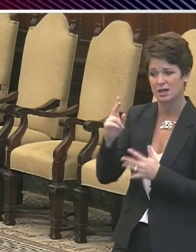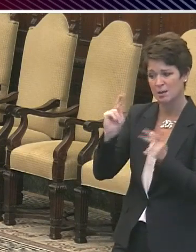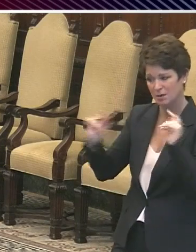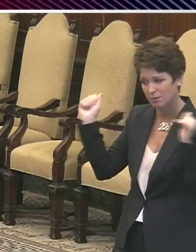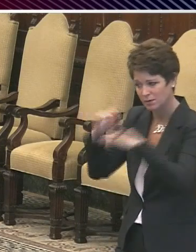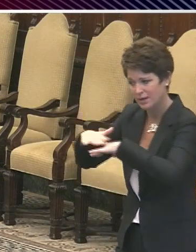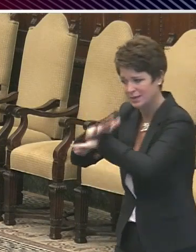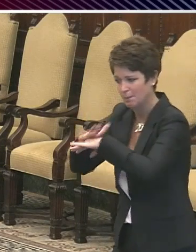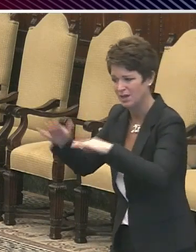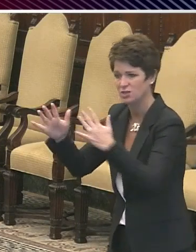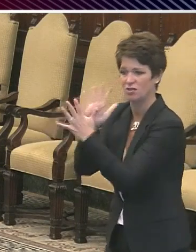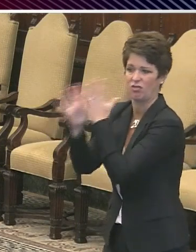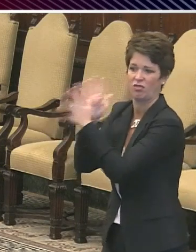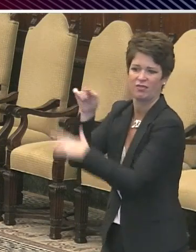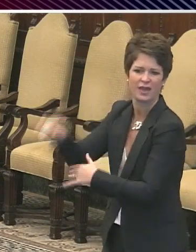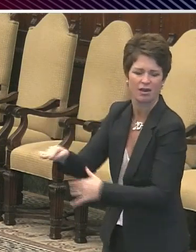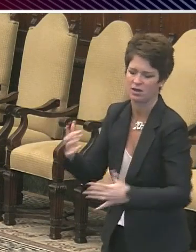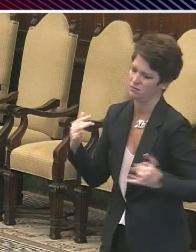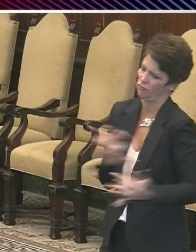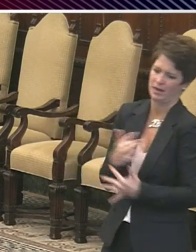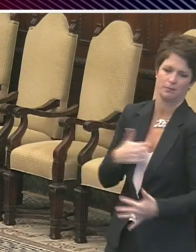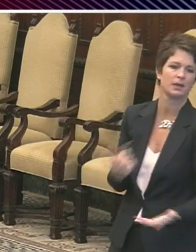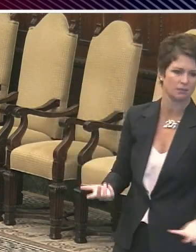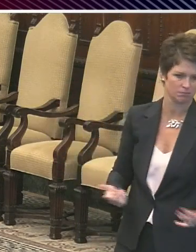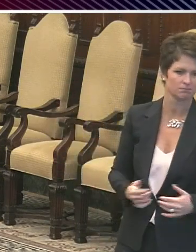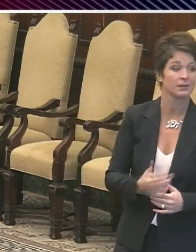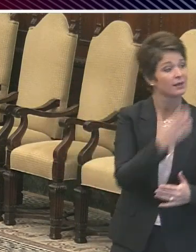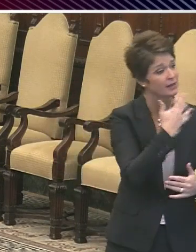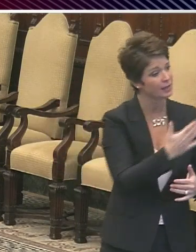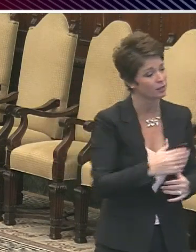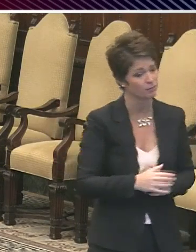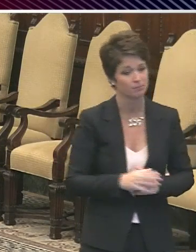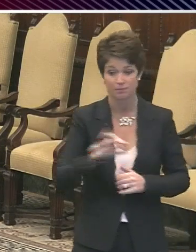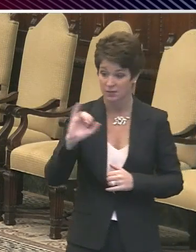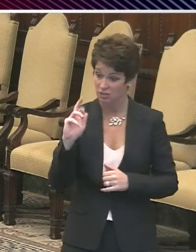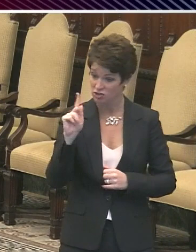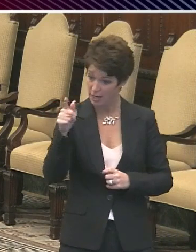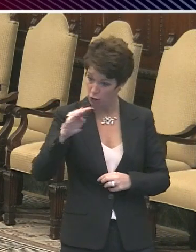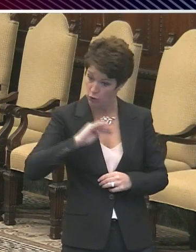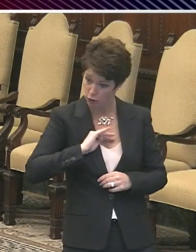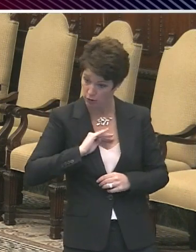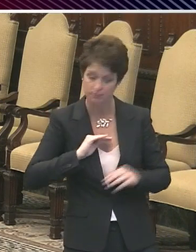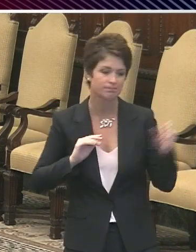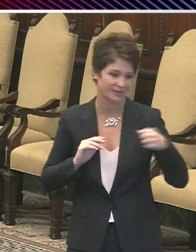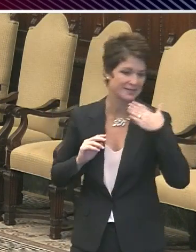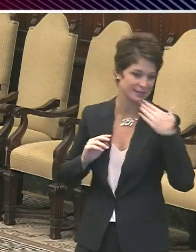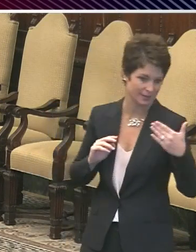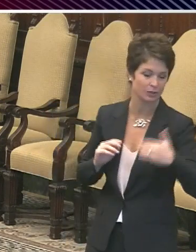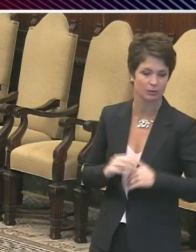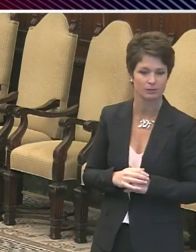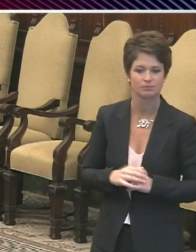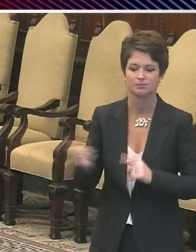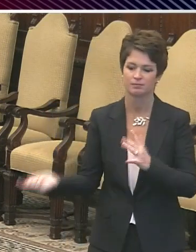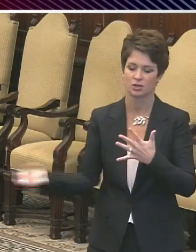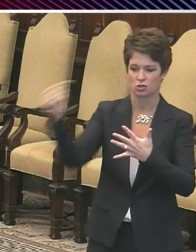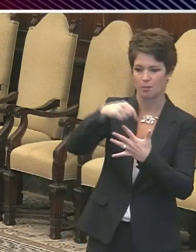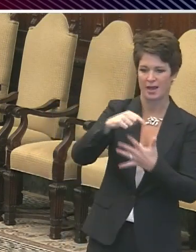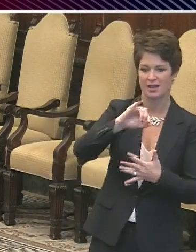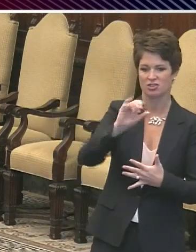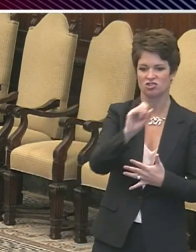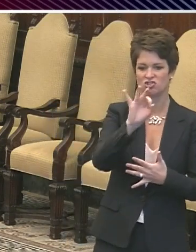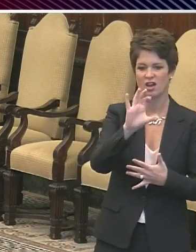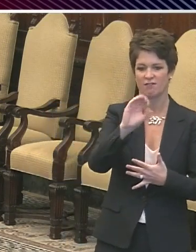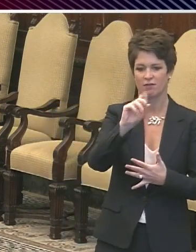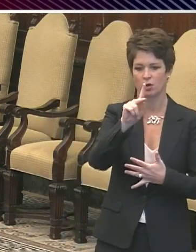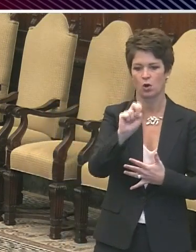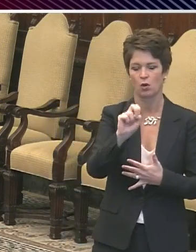on. Thank you. Jack, are you good? Yes. All right, very good. Let's go back to Jeff